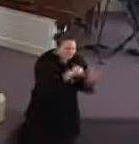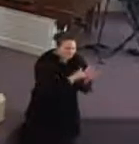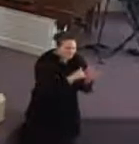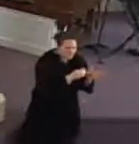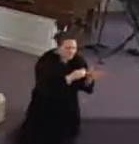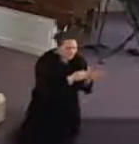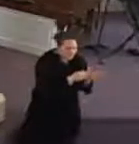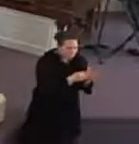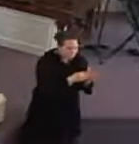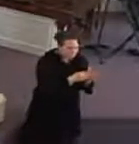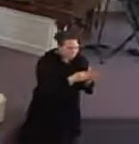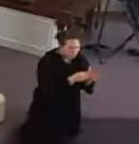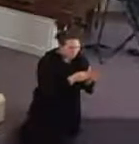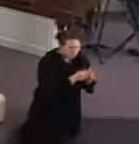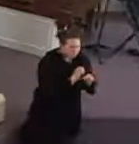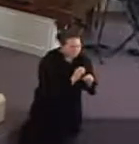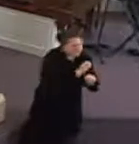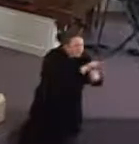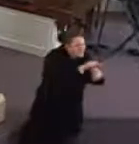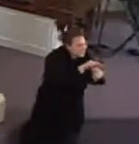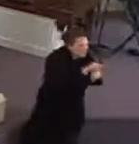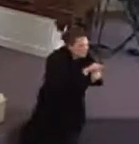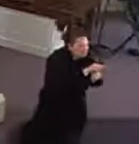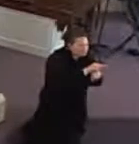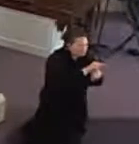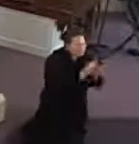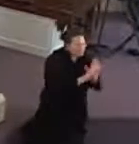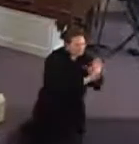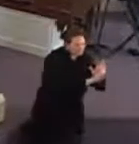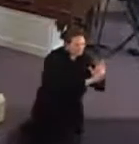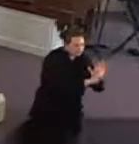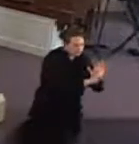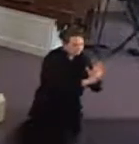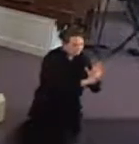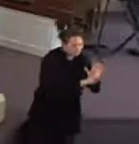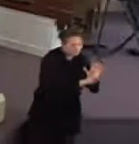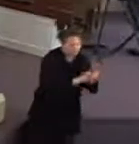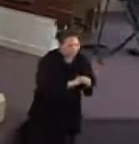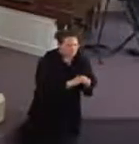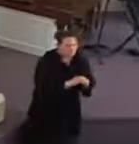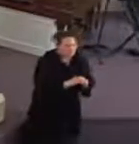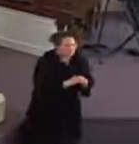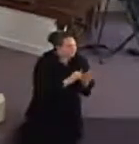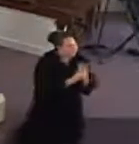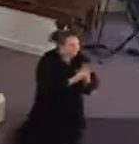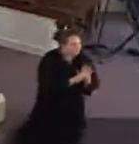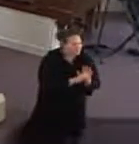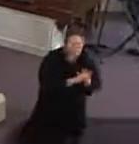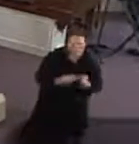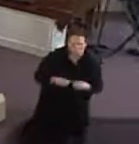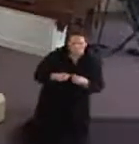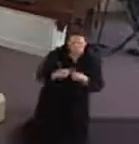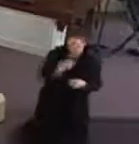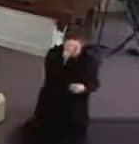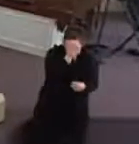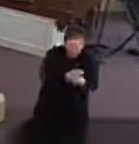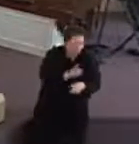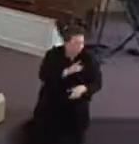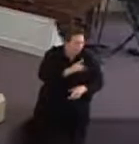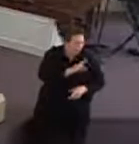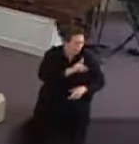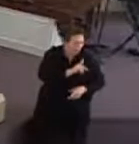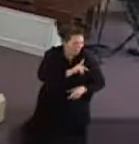Use something natural for a spiritual illustration. Is that okay? Say I was going to bring Brother Brandon or Brother Nate a